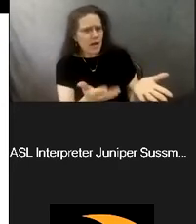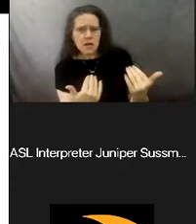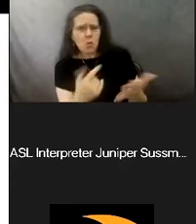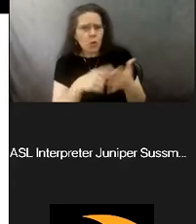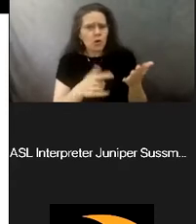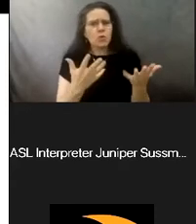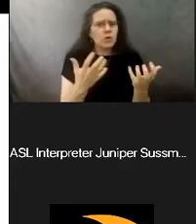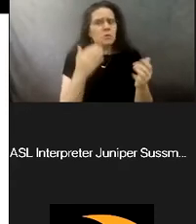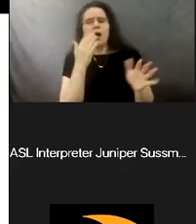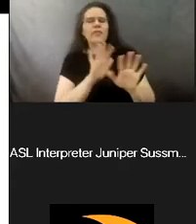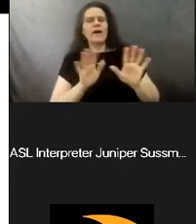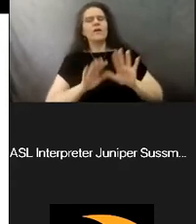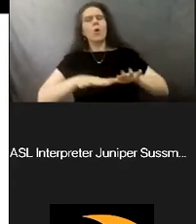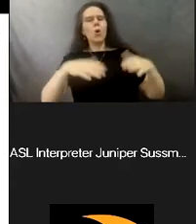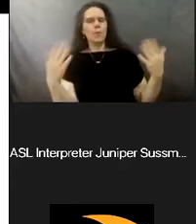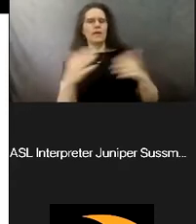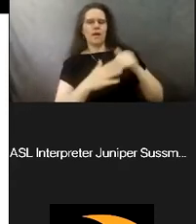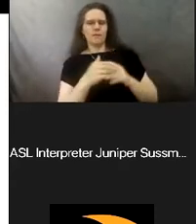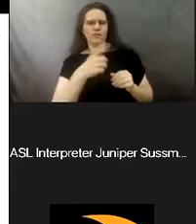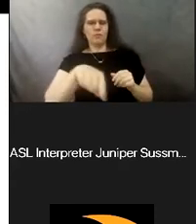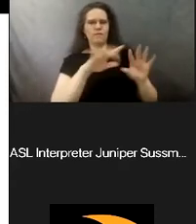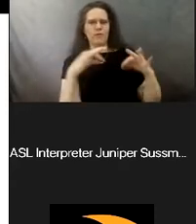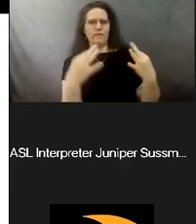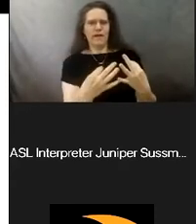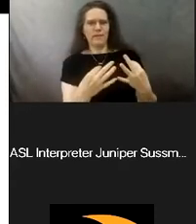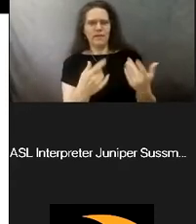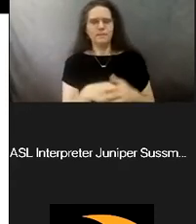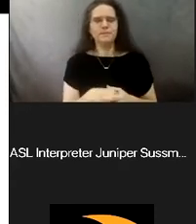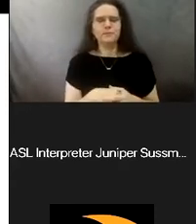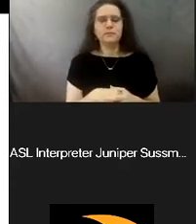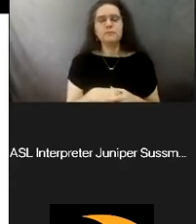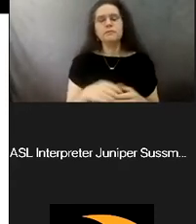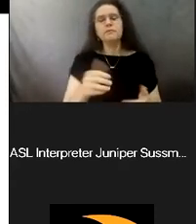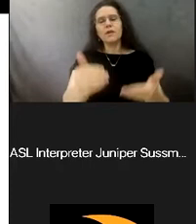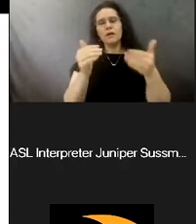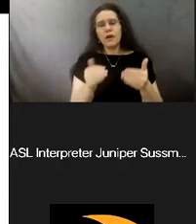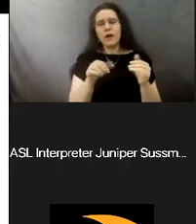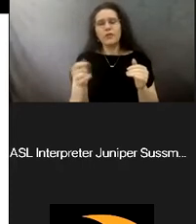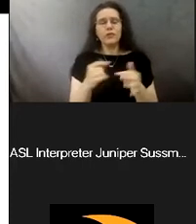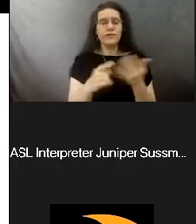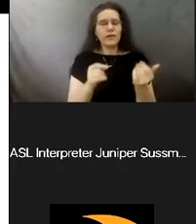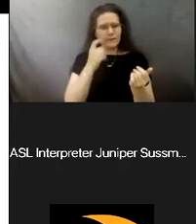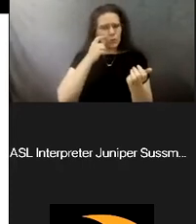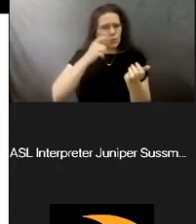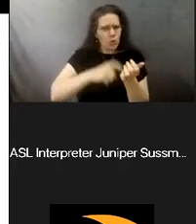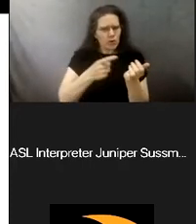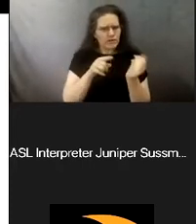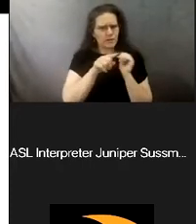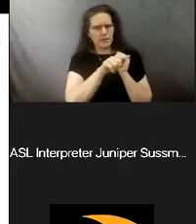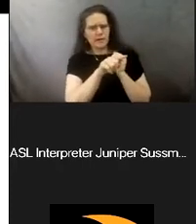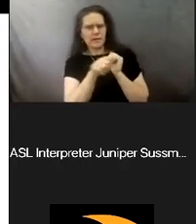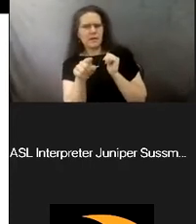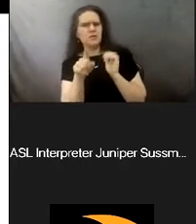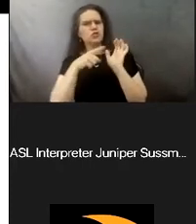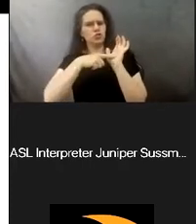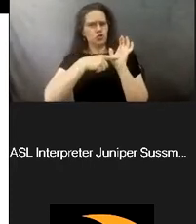difference. The other thing is troubleshoot potential things that you're noticing. So let's say like with diabetes